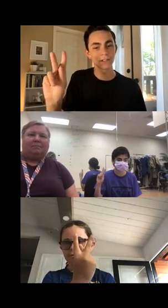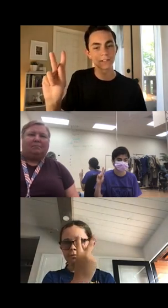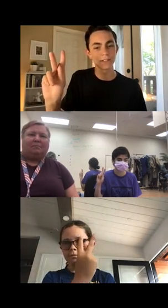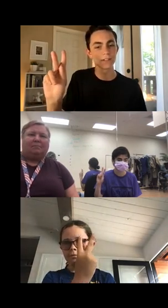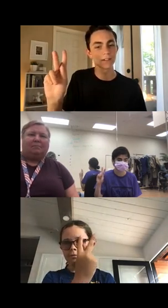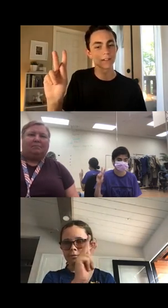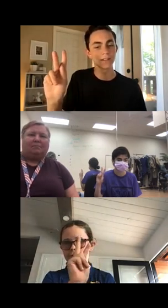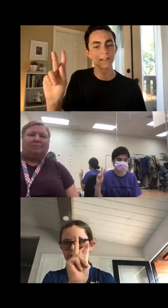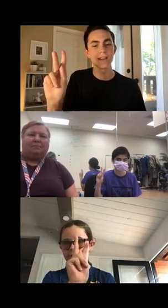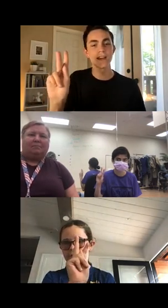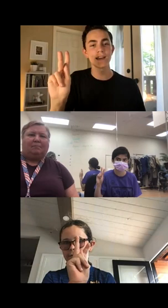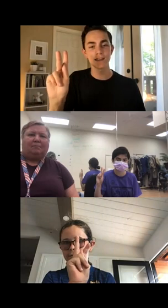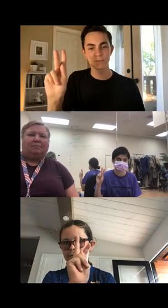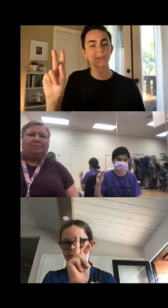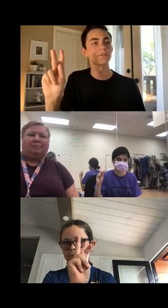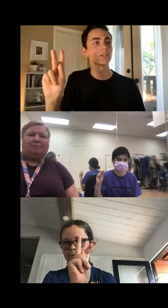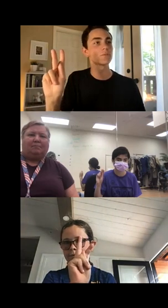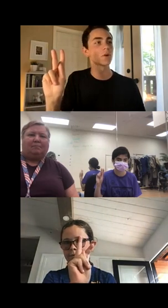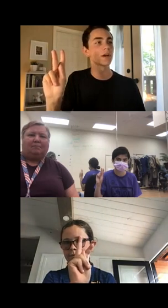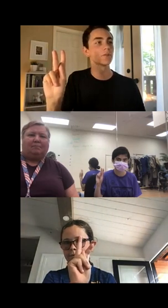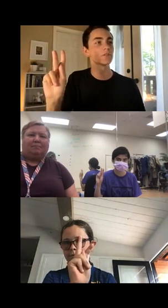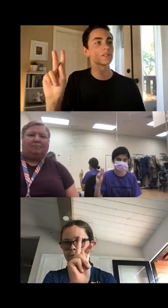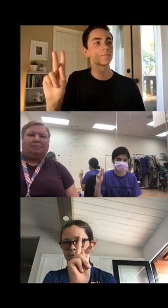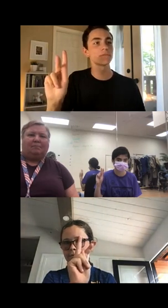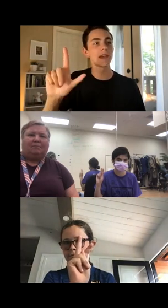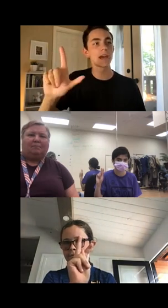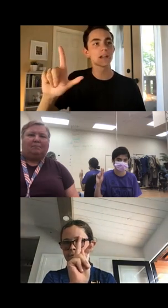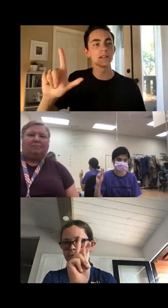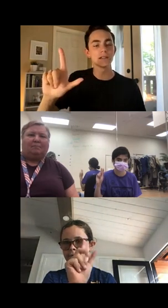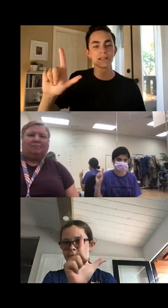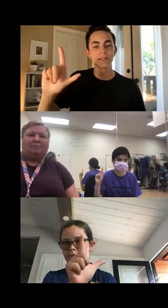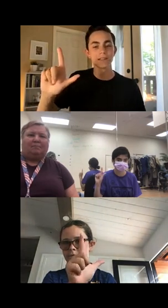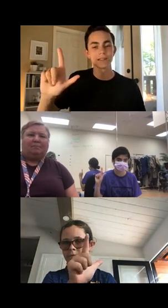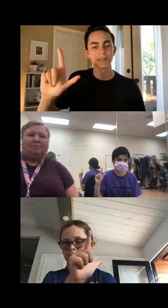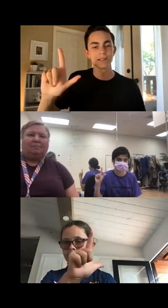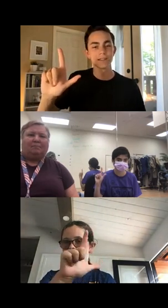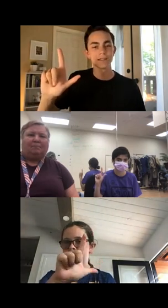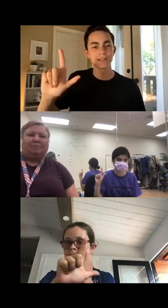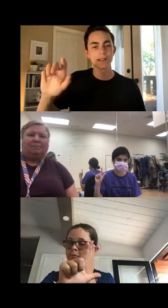Very good. Okay. Perfect. Palm out. L,